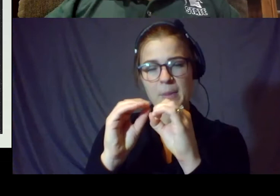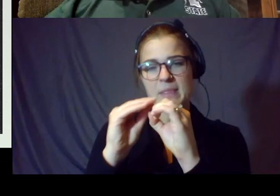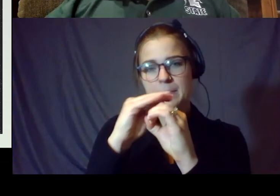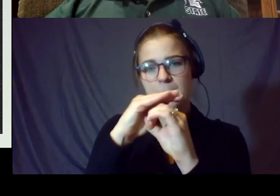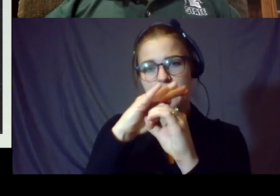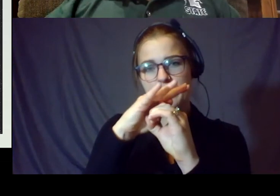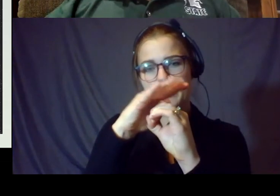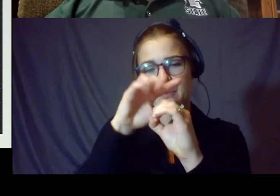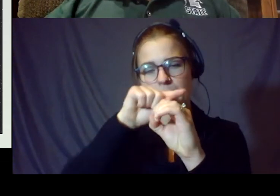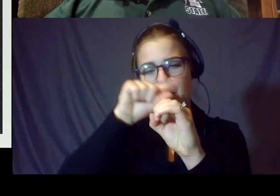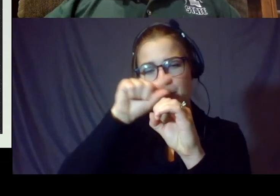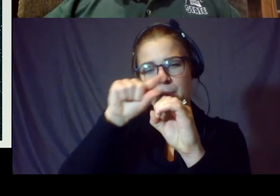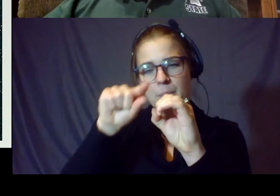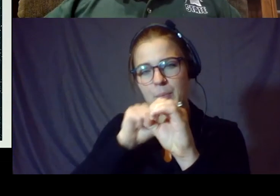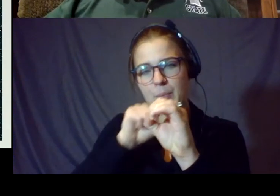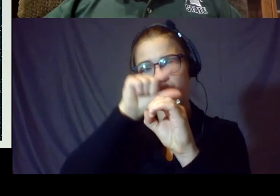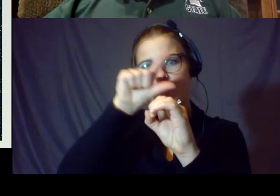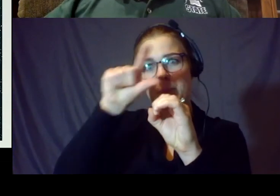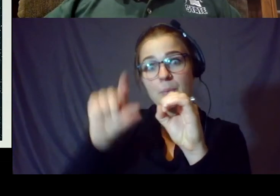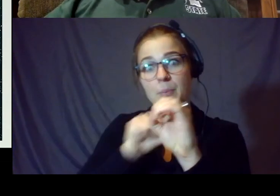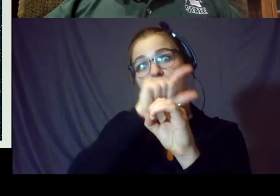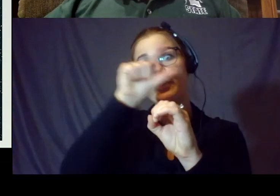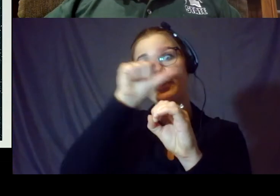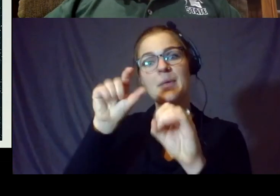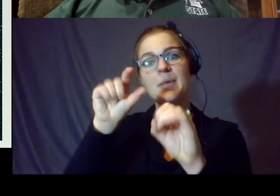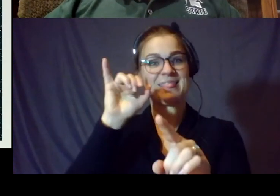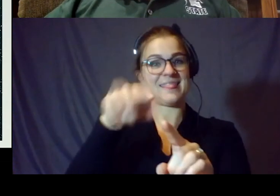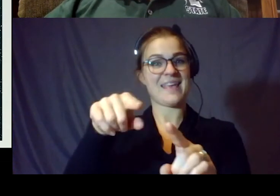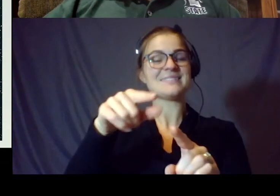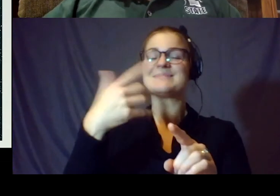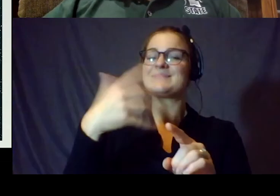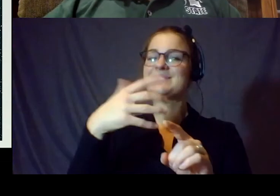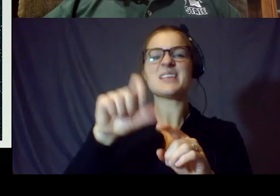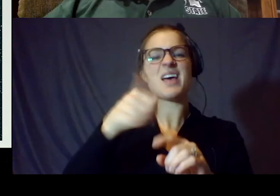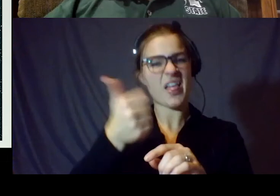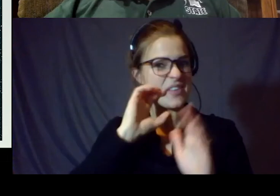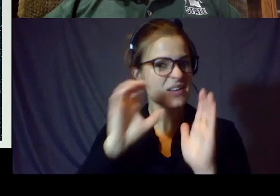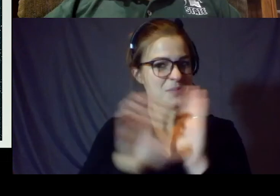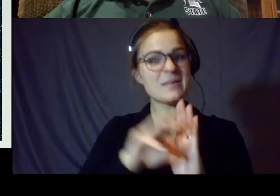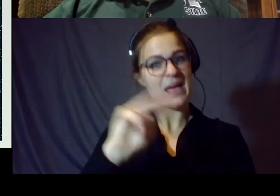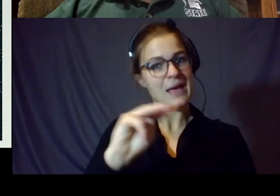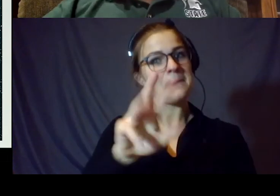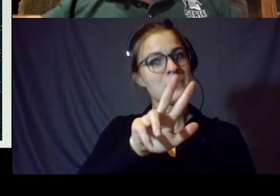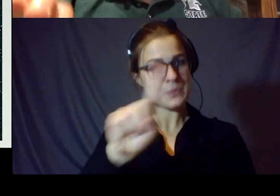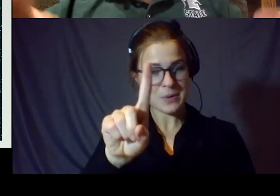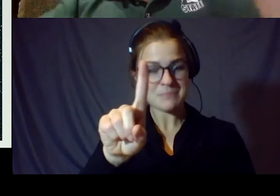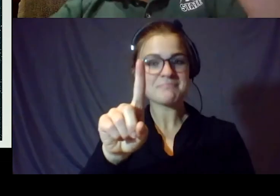spiral seen at an angle. And this is another image of M31,